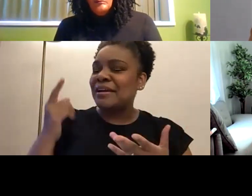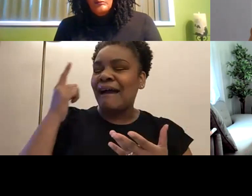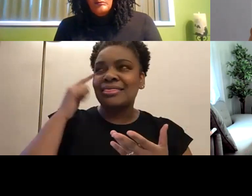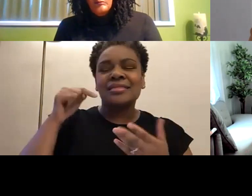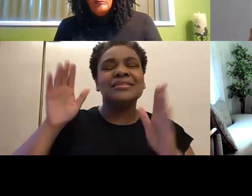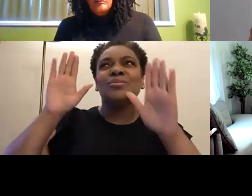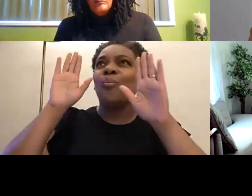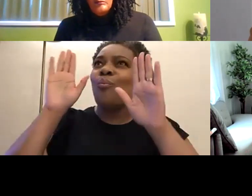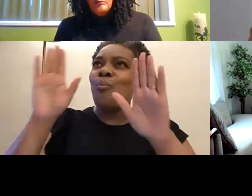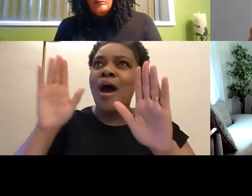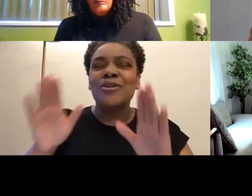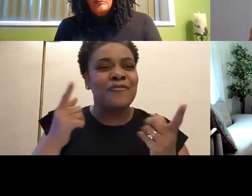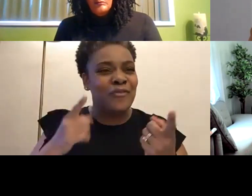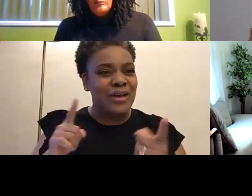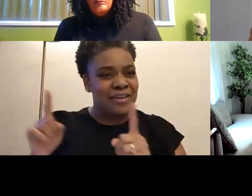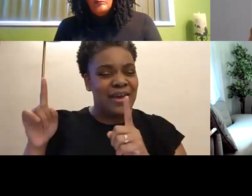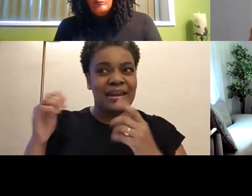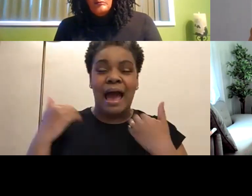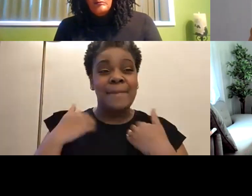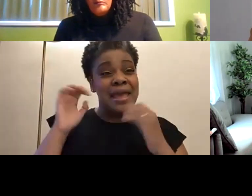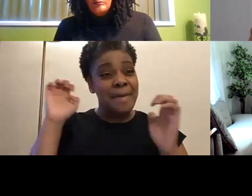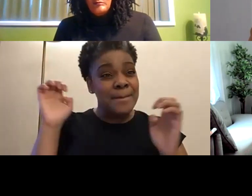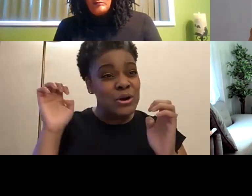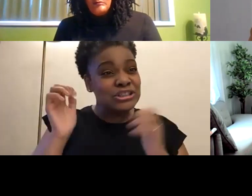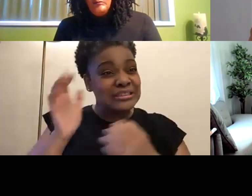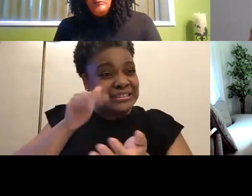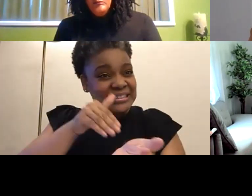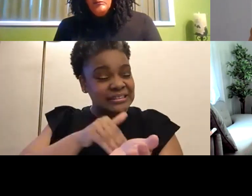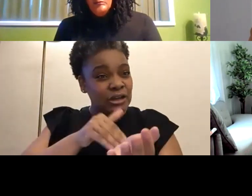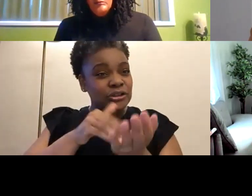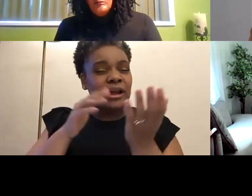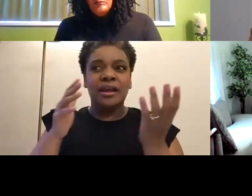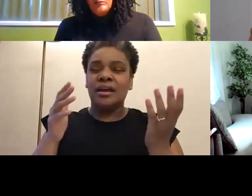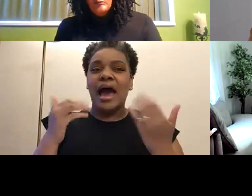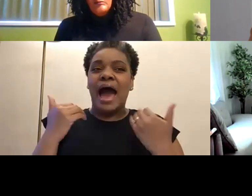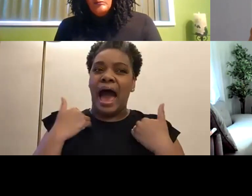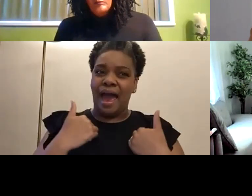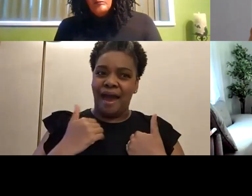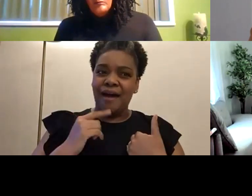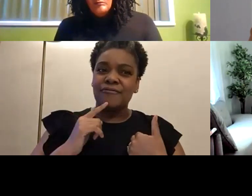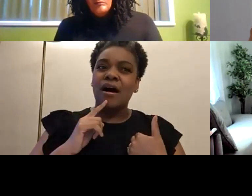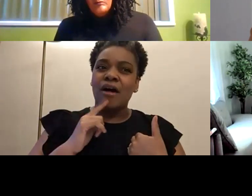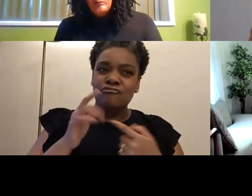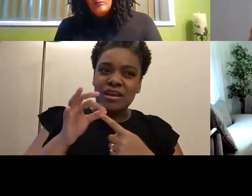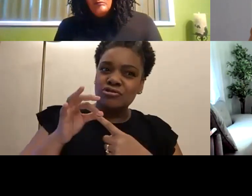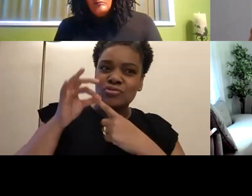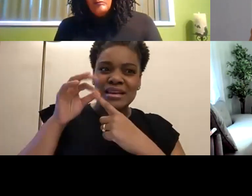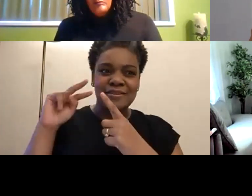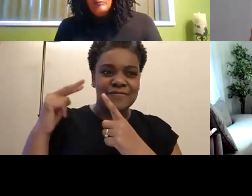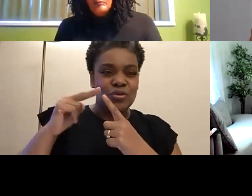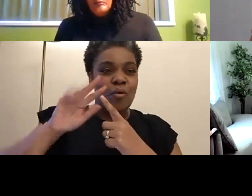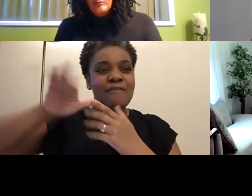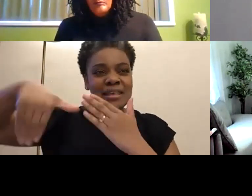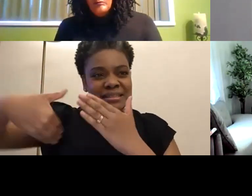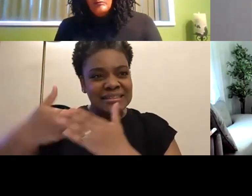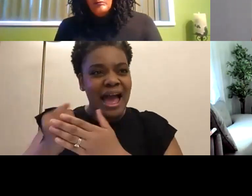And as an emergency physician, I think that I have a unique perspective of the entire pandemic and fortunate enough to have